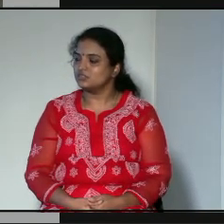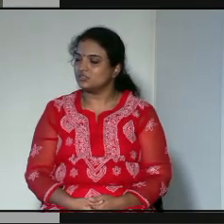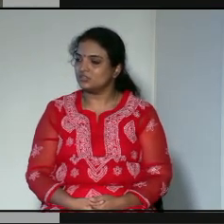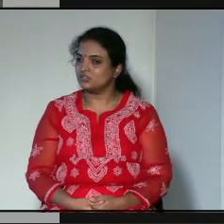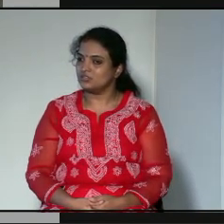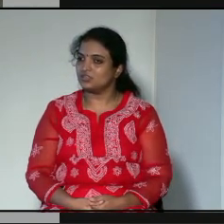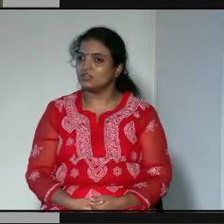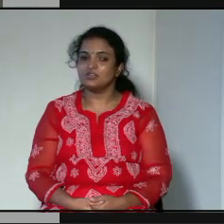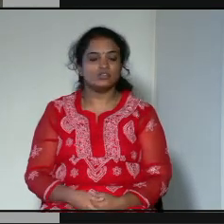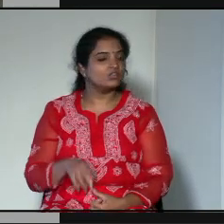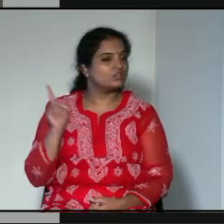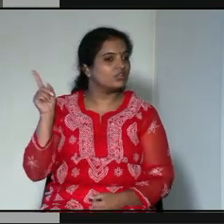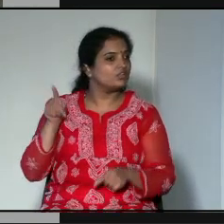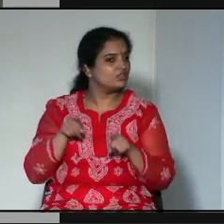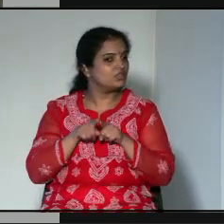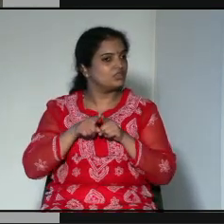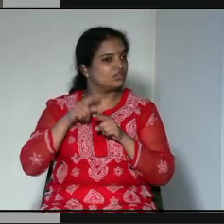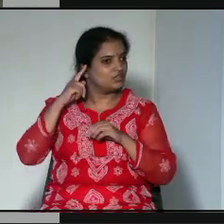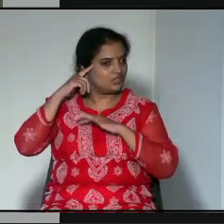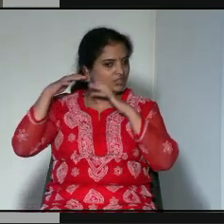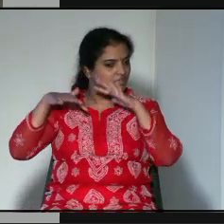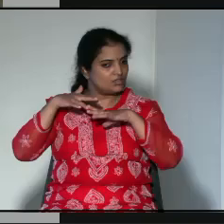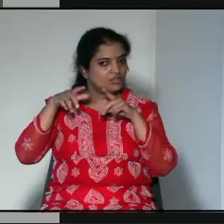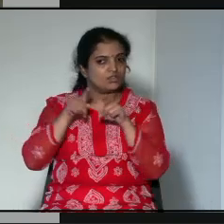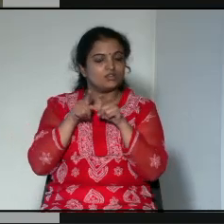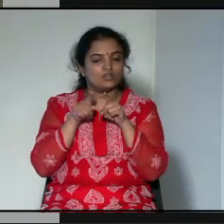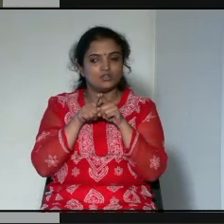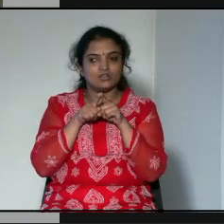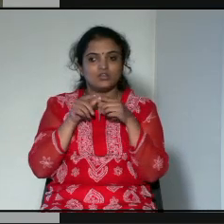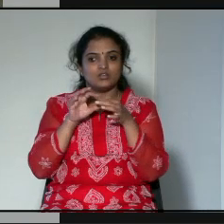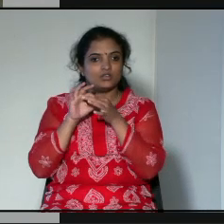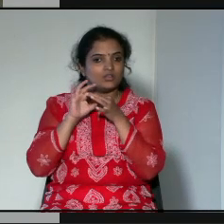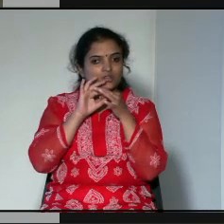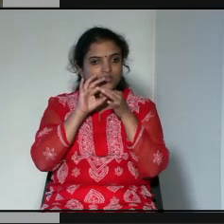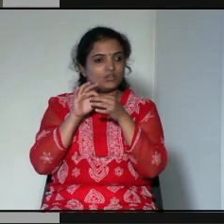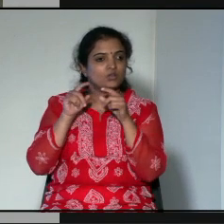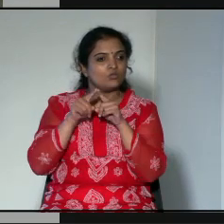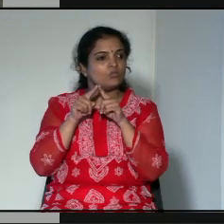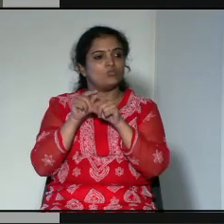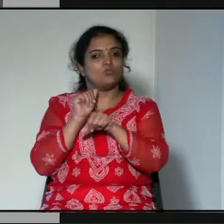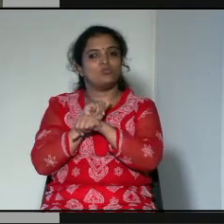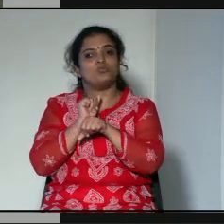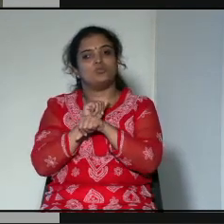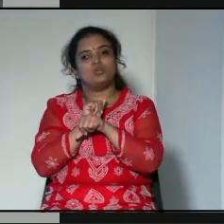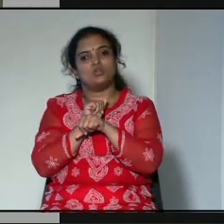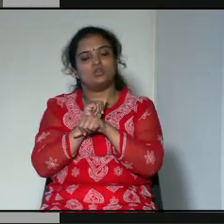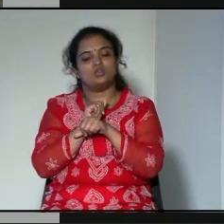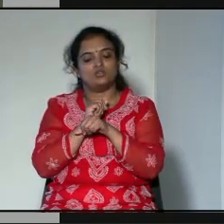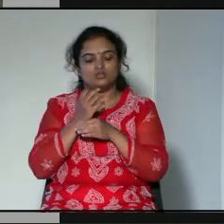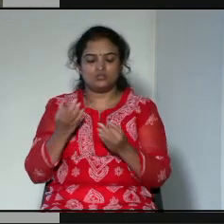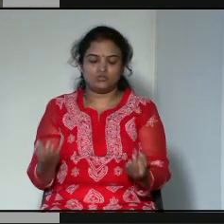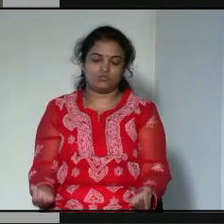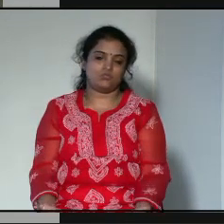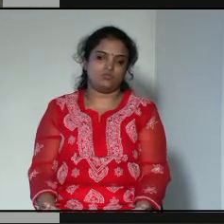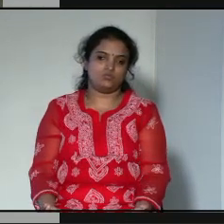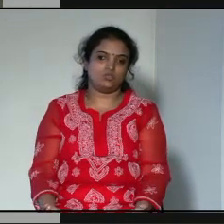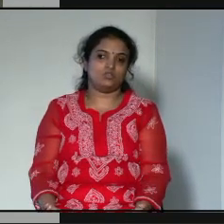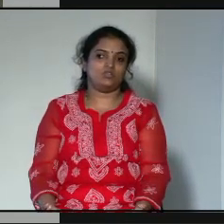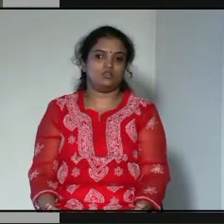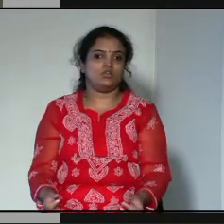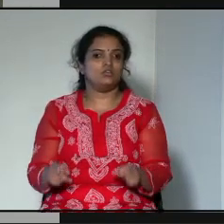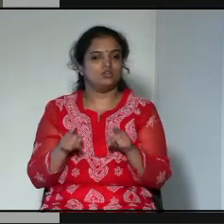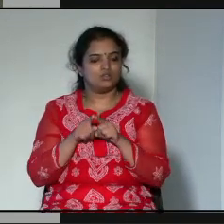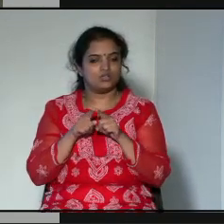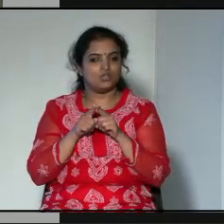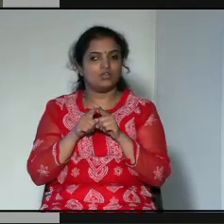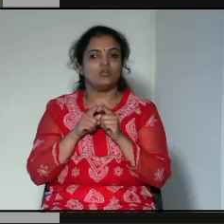She had even planned a location at Bhawanipur for the final work of the welding of the Buddha in the compound of the house of